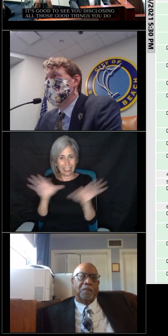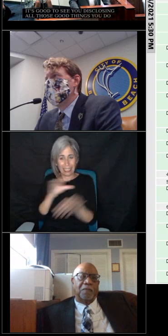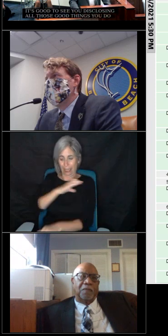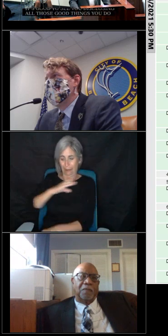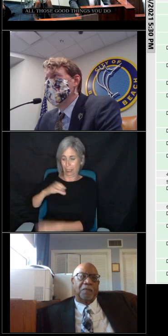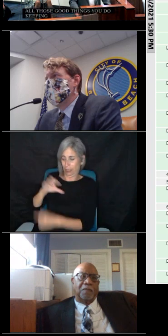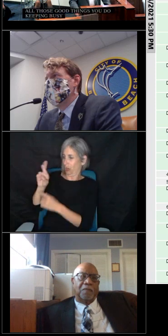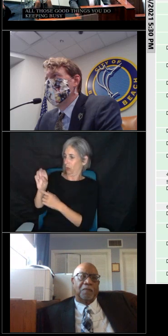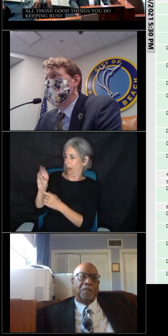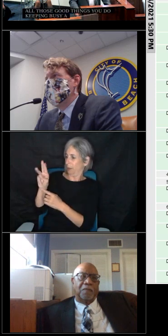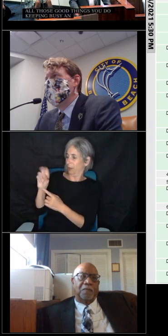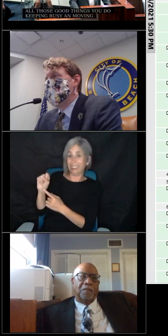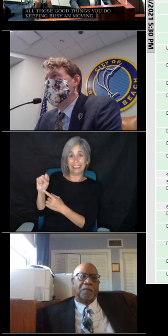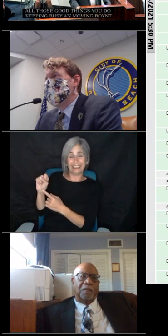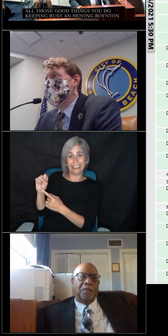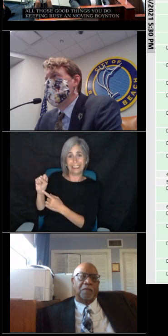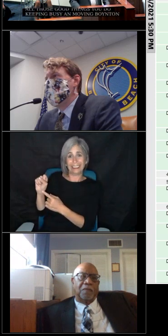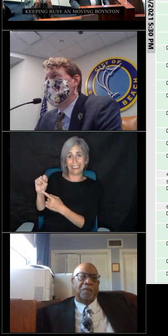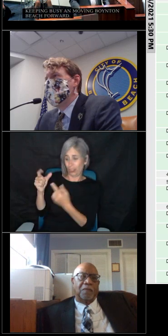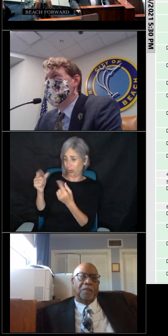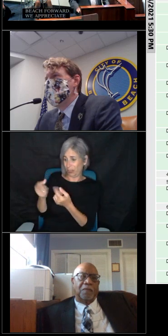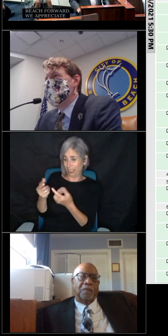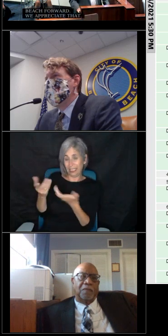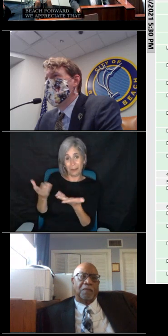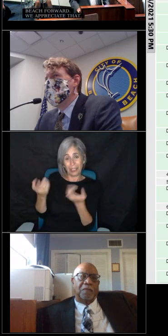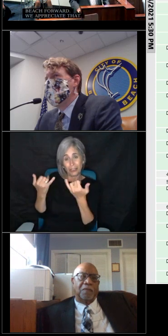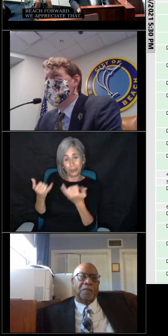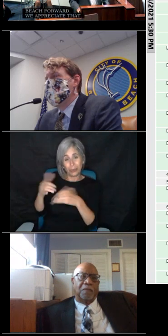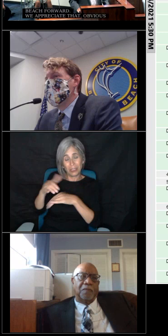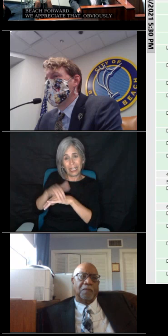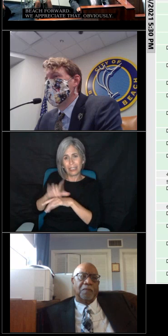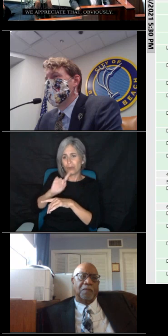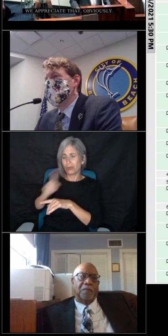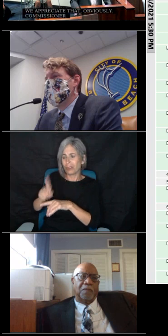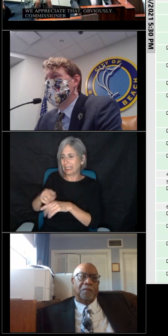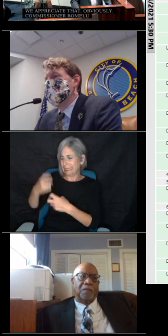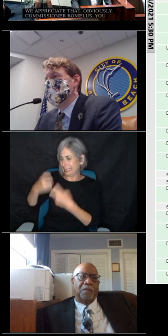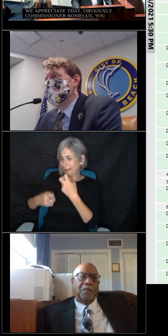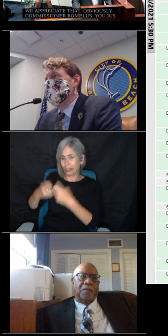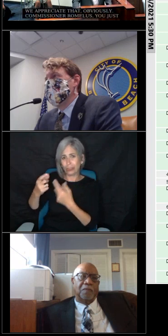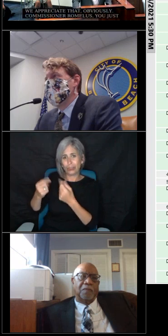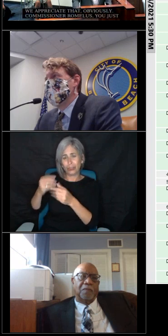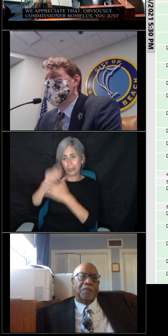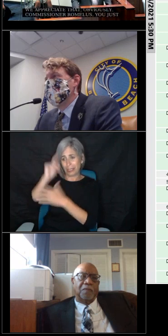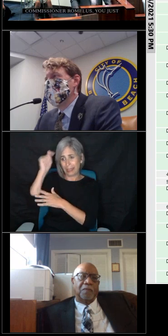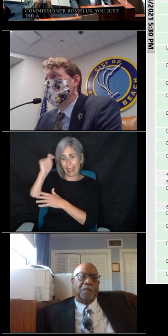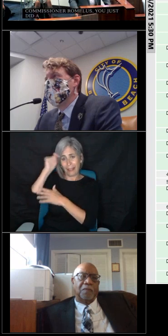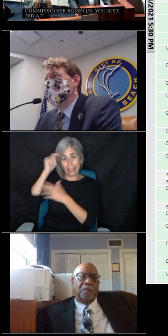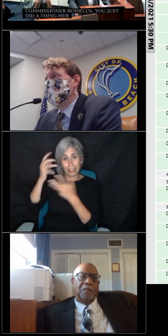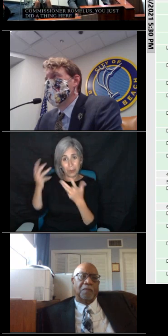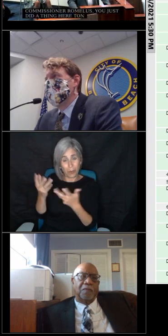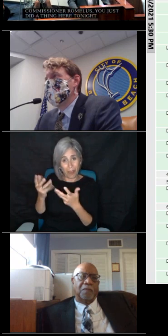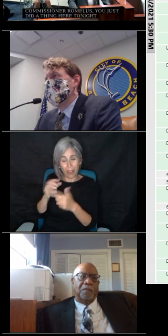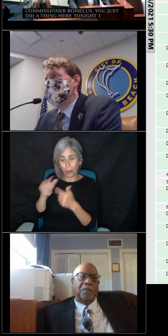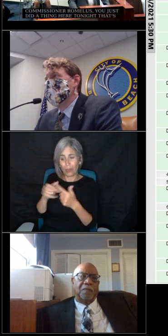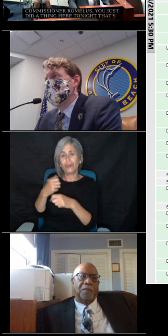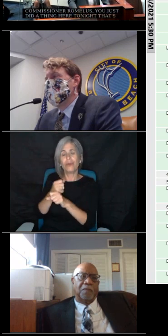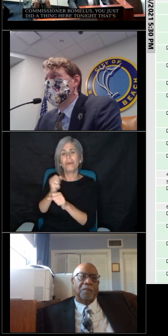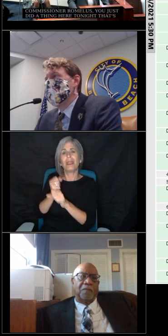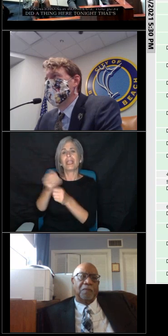Romulus, you just did a thing here tonight that it's very hard and difficult to do in Tallahassee when you make